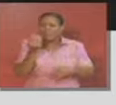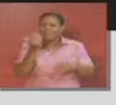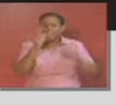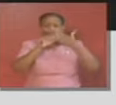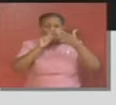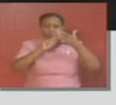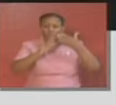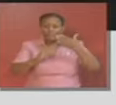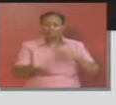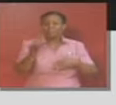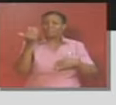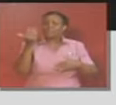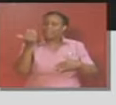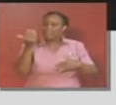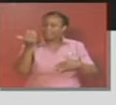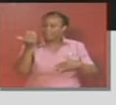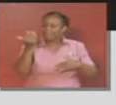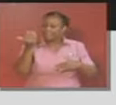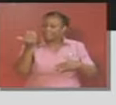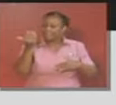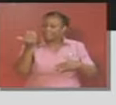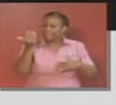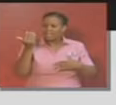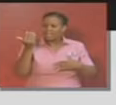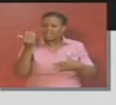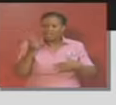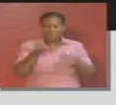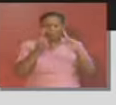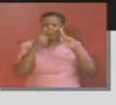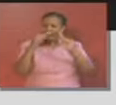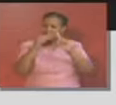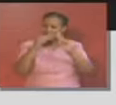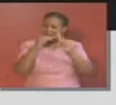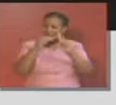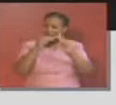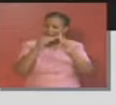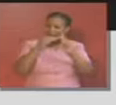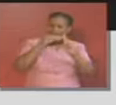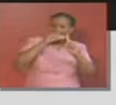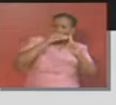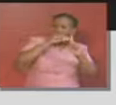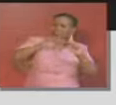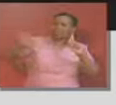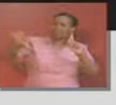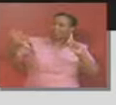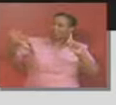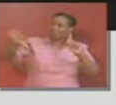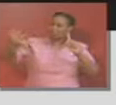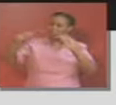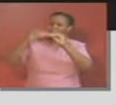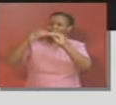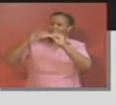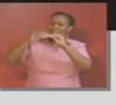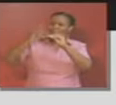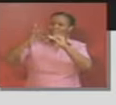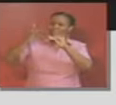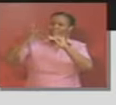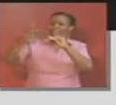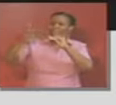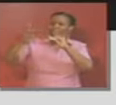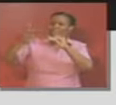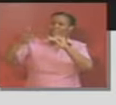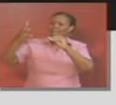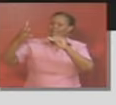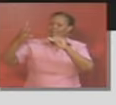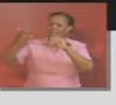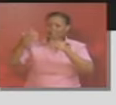those, 1 then went on to have another 5 individuals with the secondary contacts